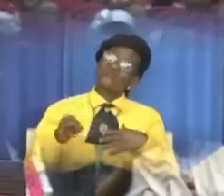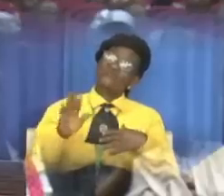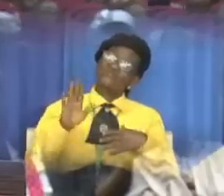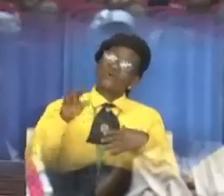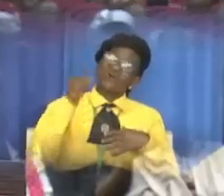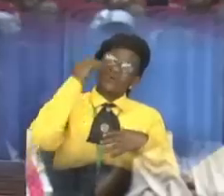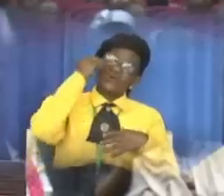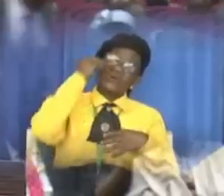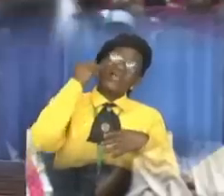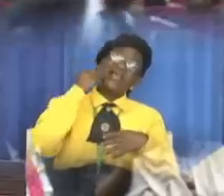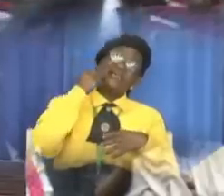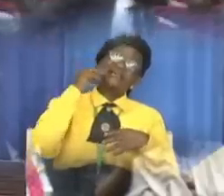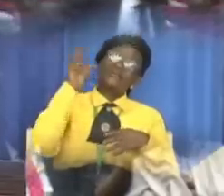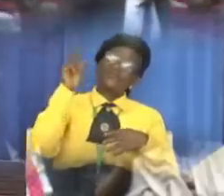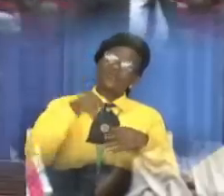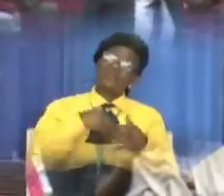it.